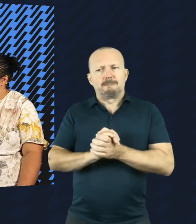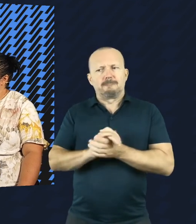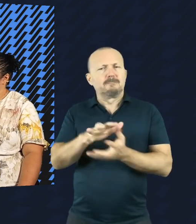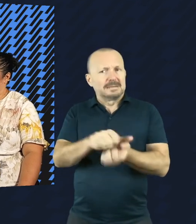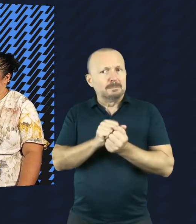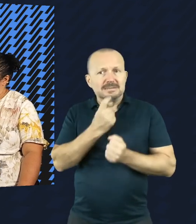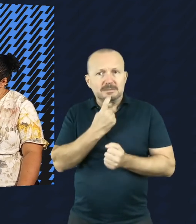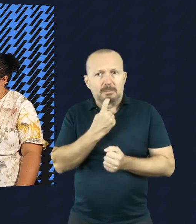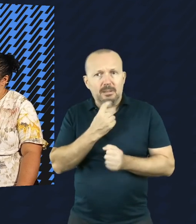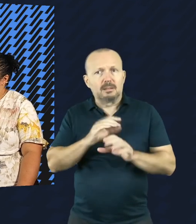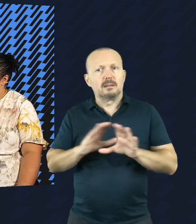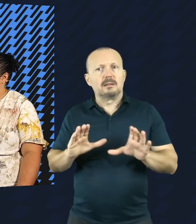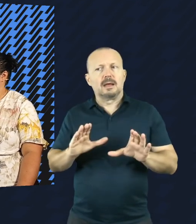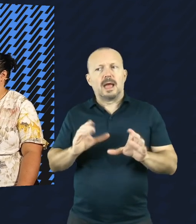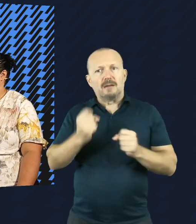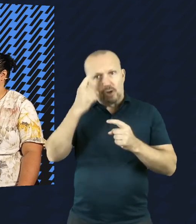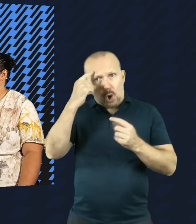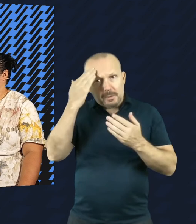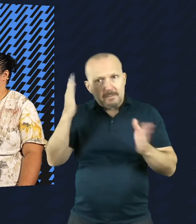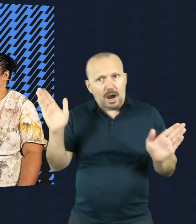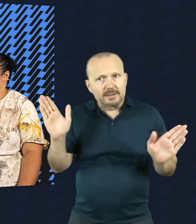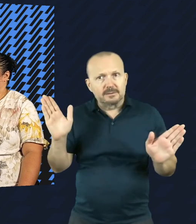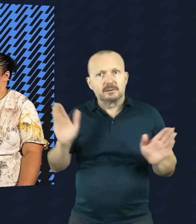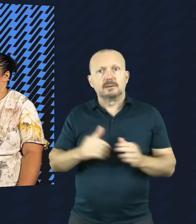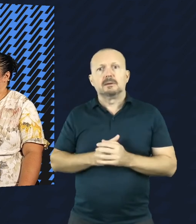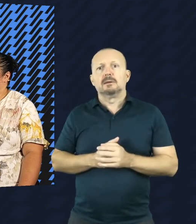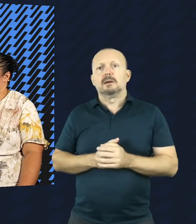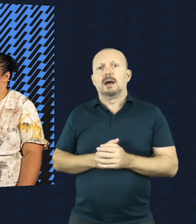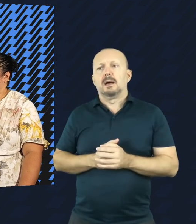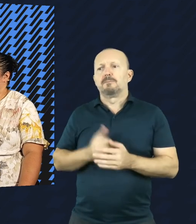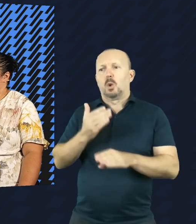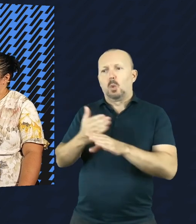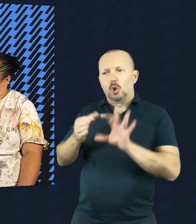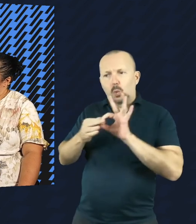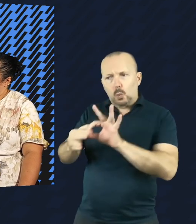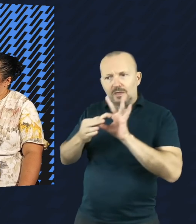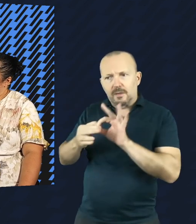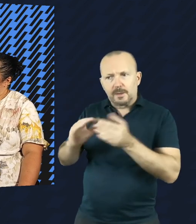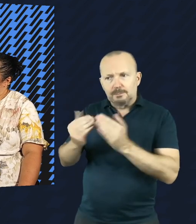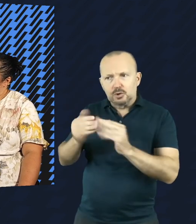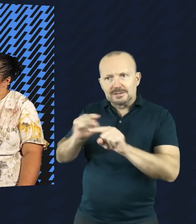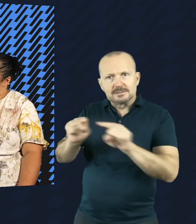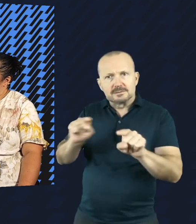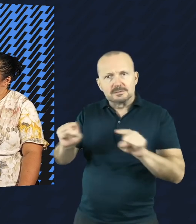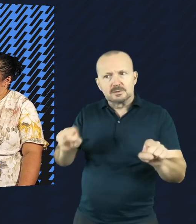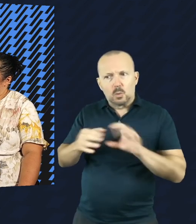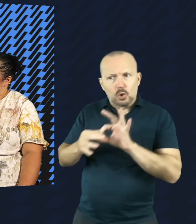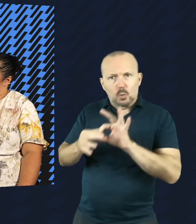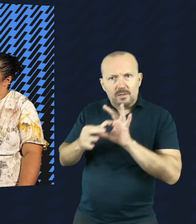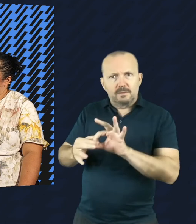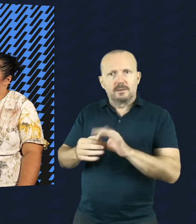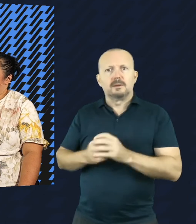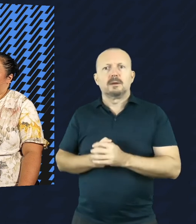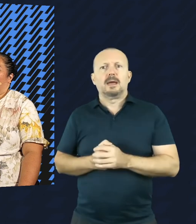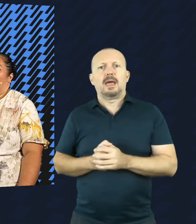answers. Work with the communities. And as I experienced through Ngā Upoko Tuku